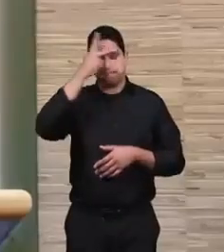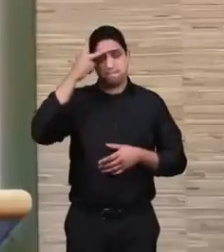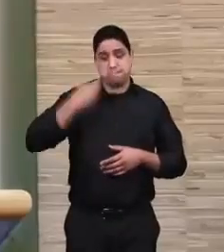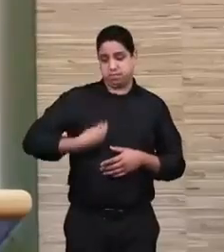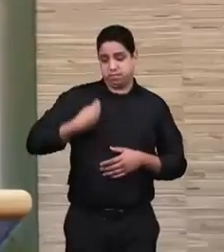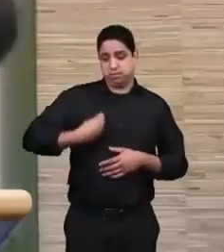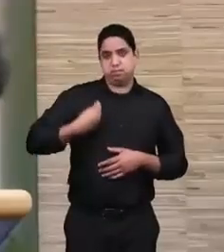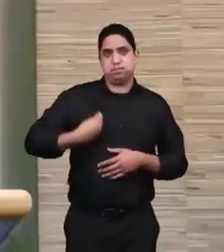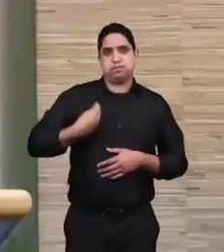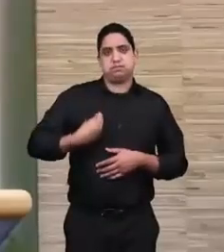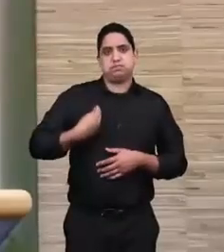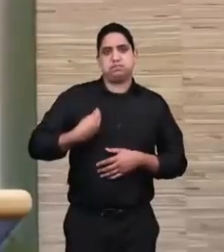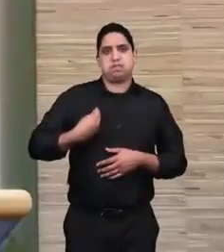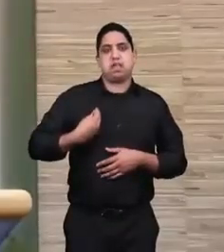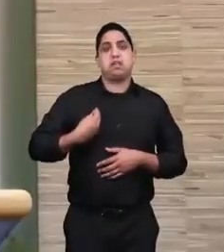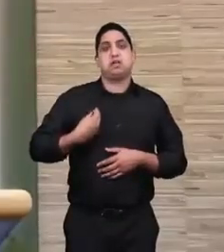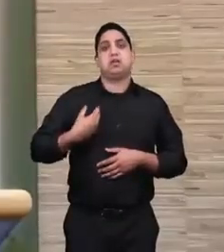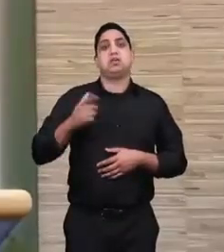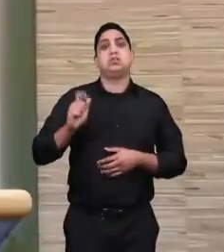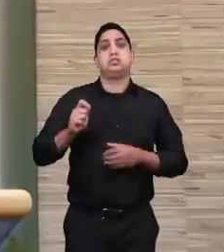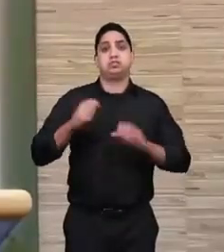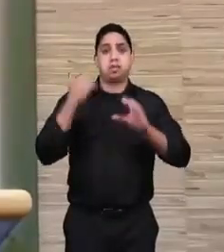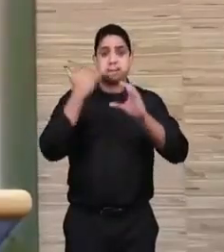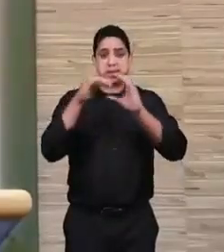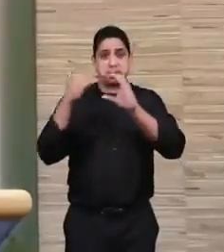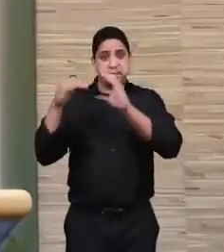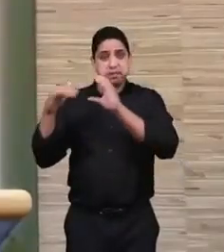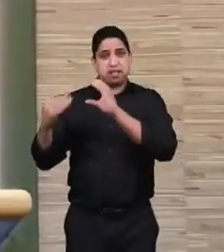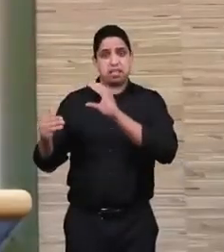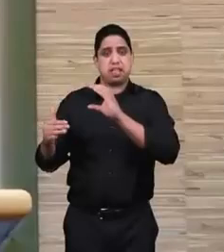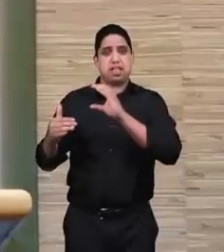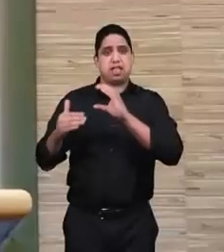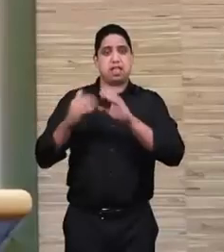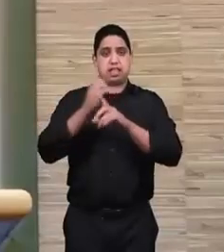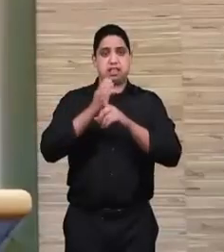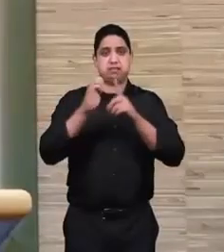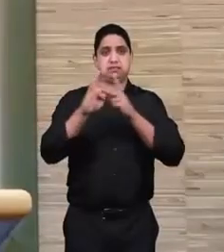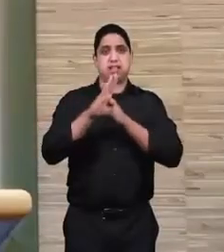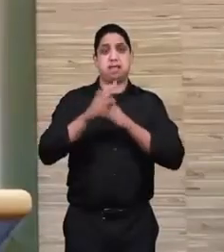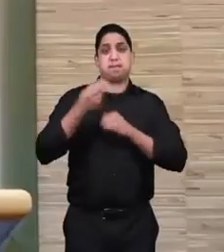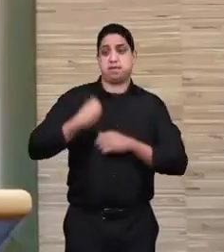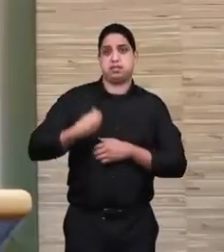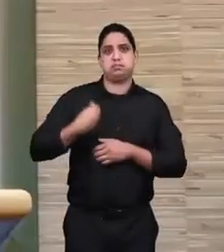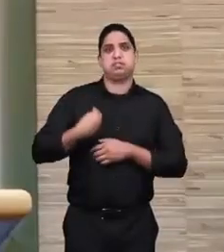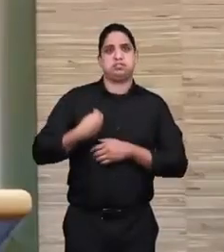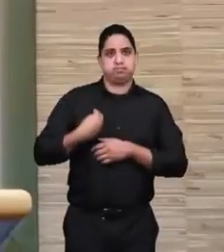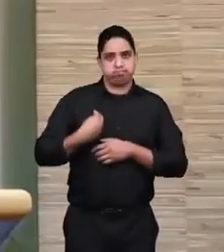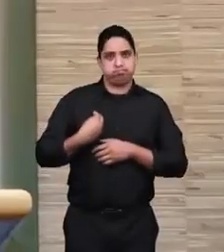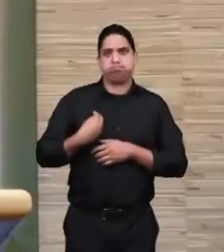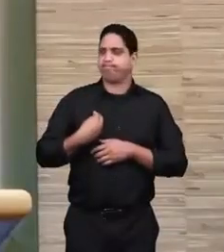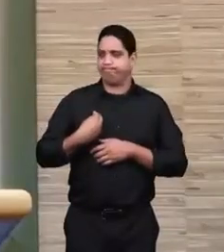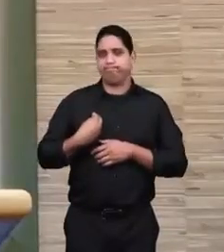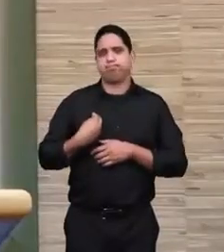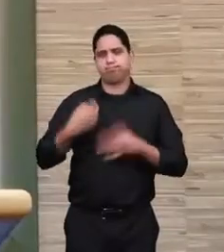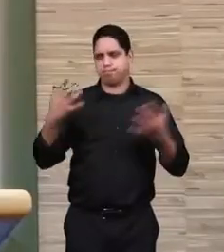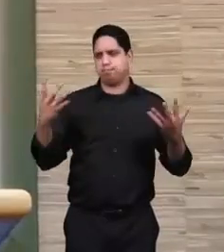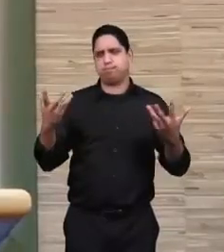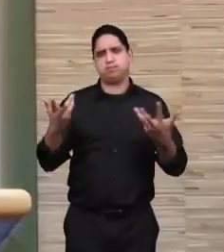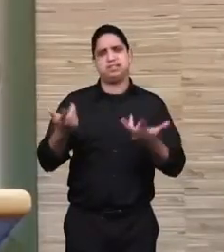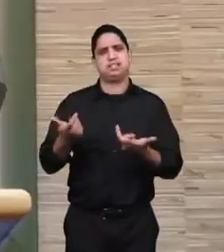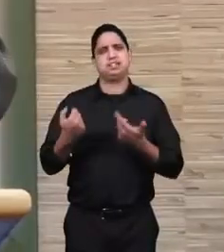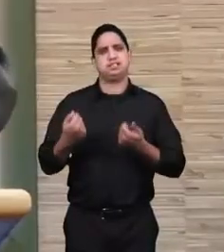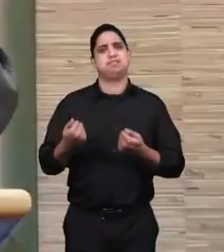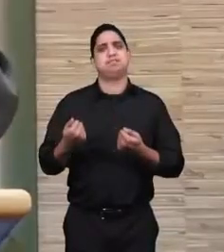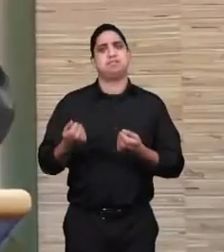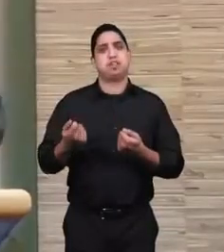and sending contributions for the Sunday Bible School. This is wonderful, and it's